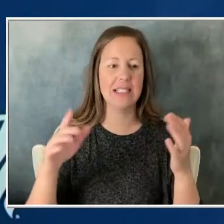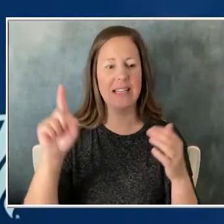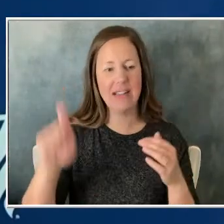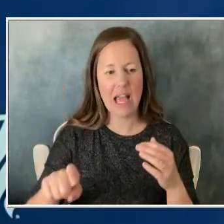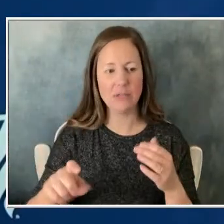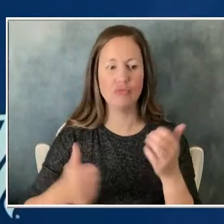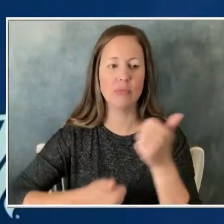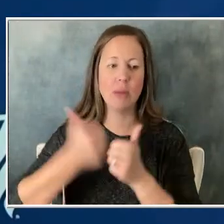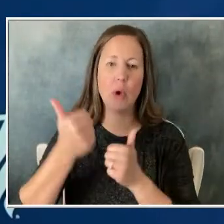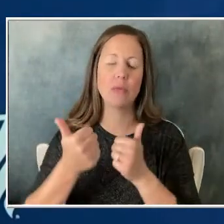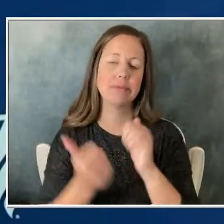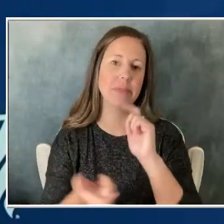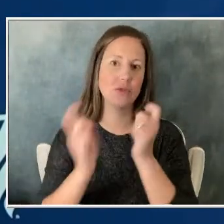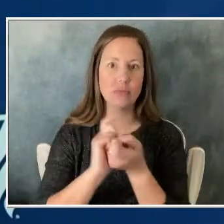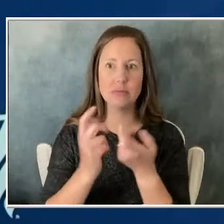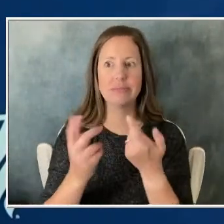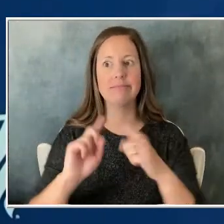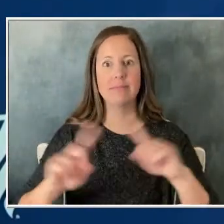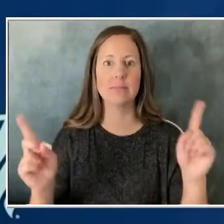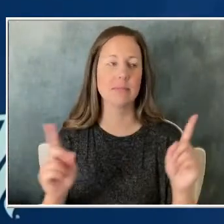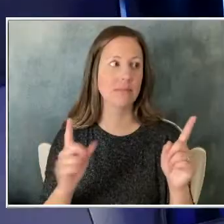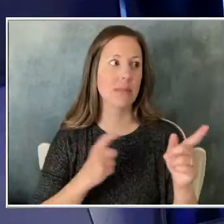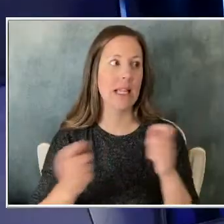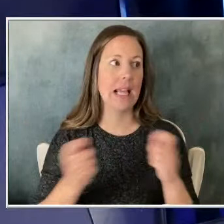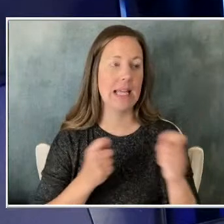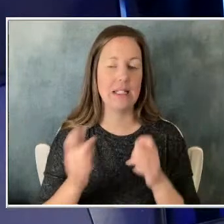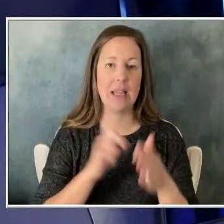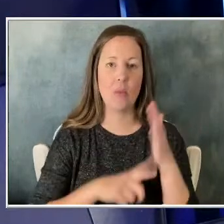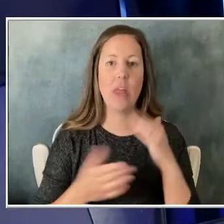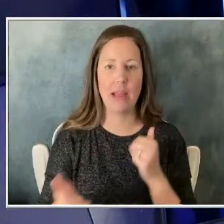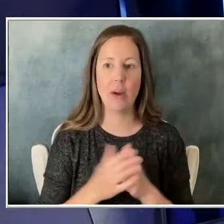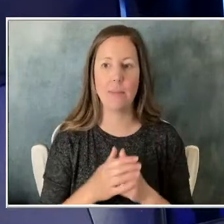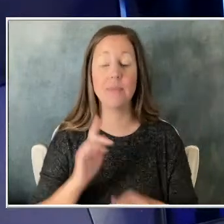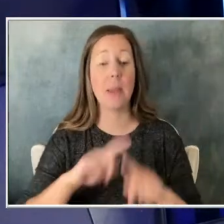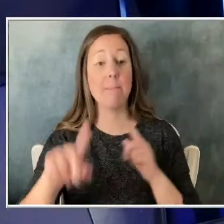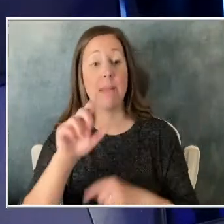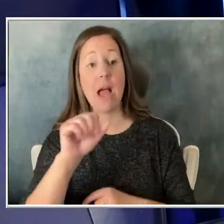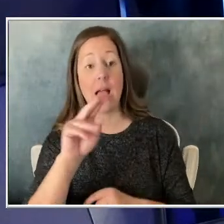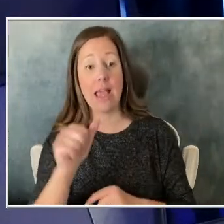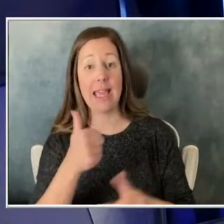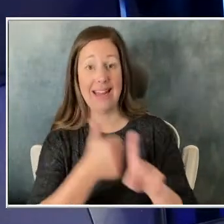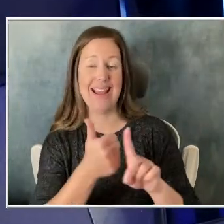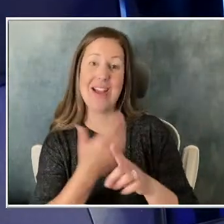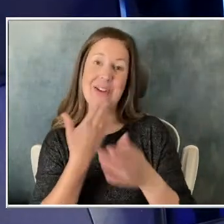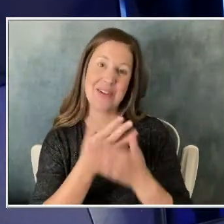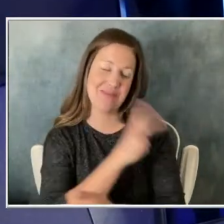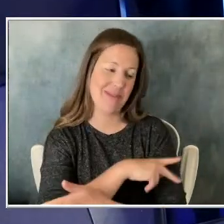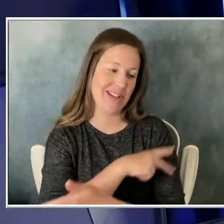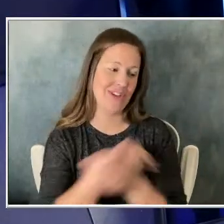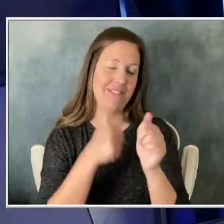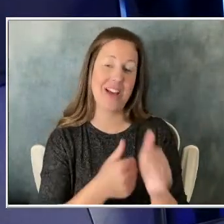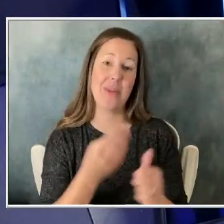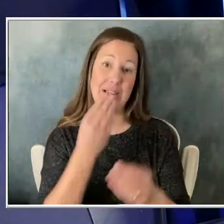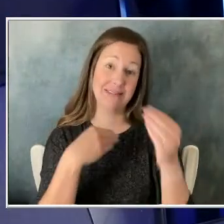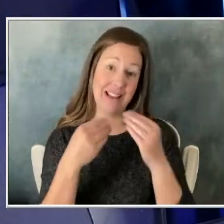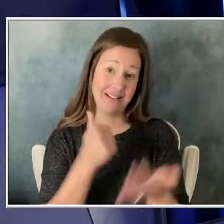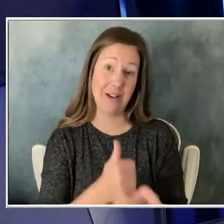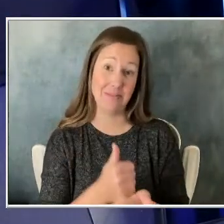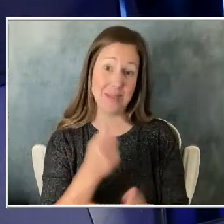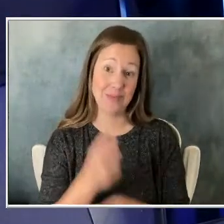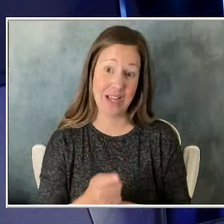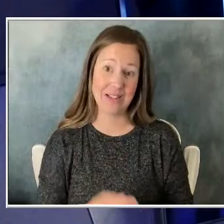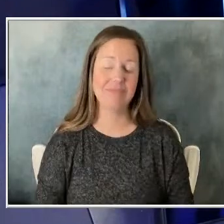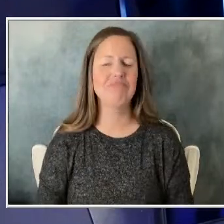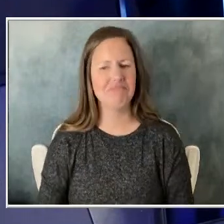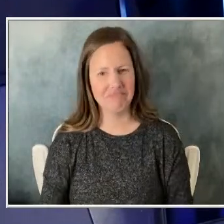just handling what goes to it right away. That's a good question. But Anna, being a good patient and following her diet probably helps too as well, right? Yeah,